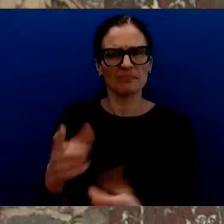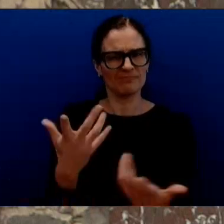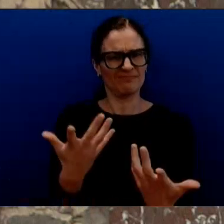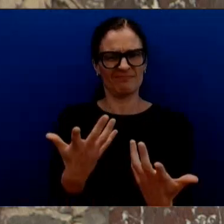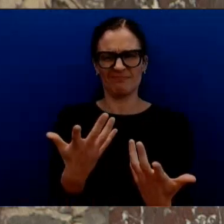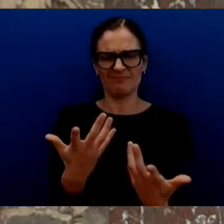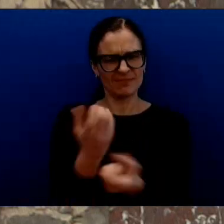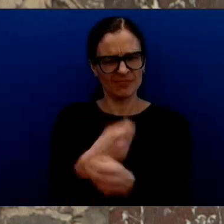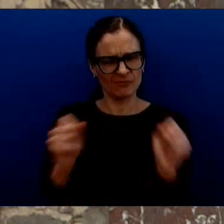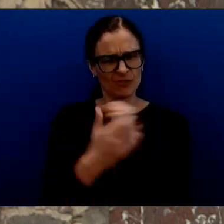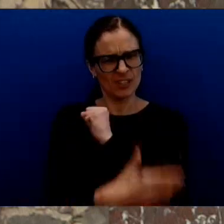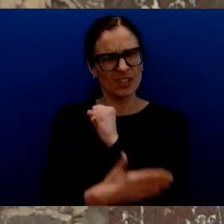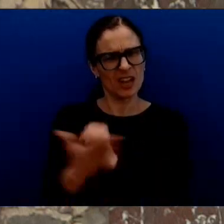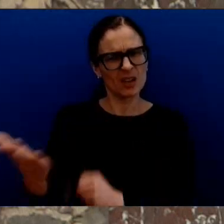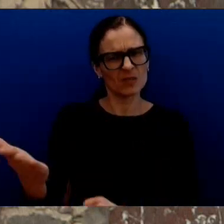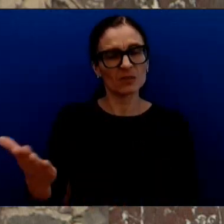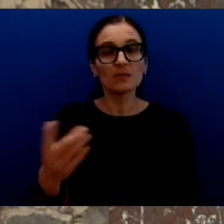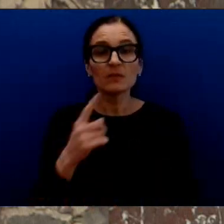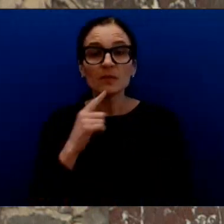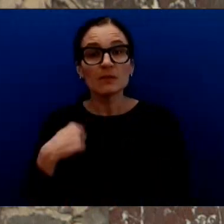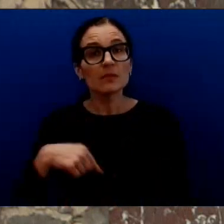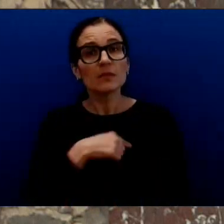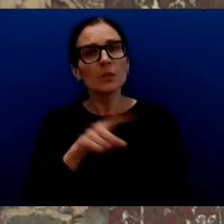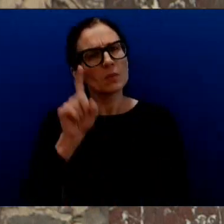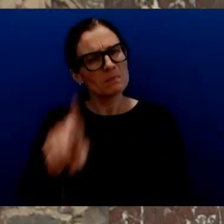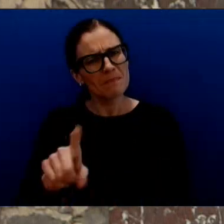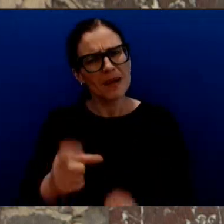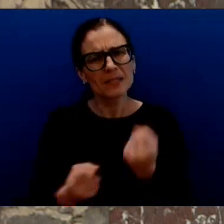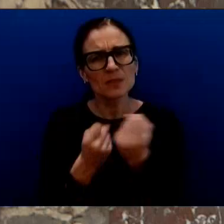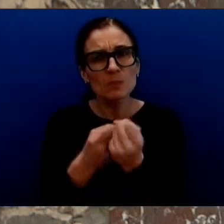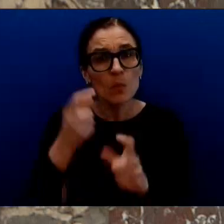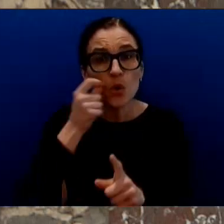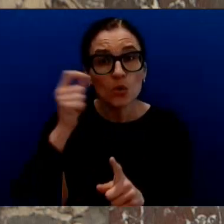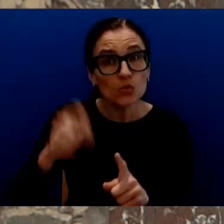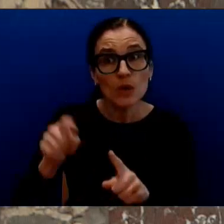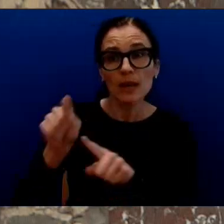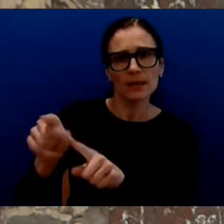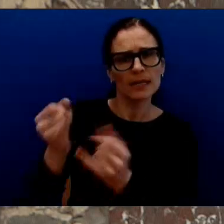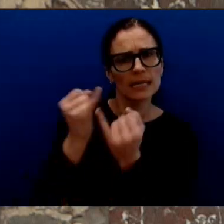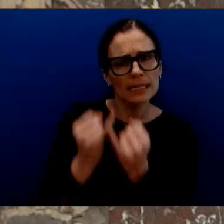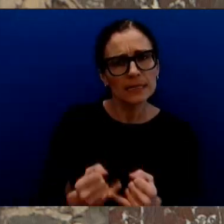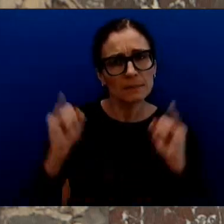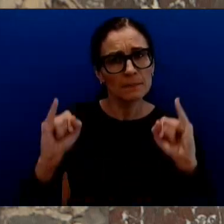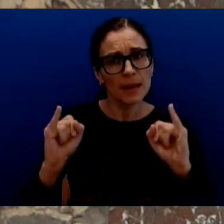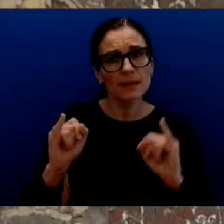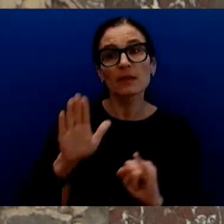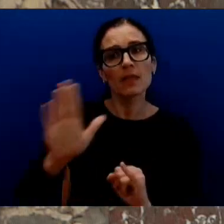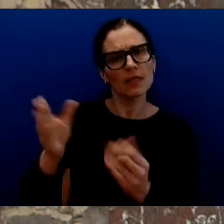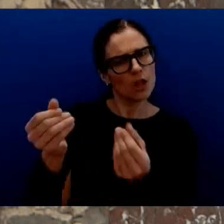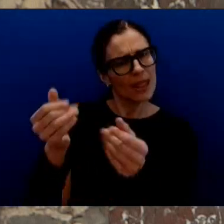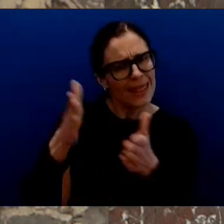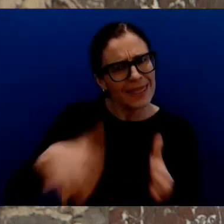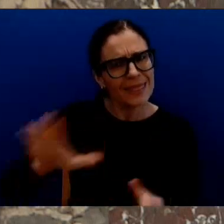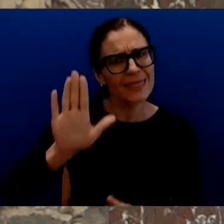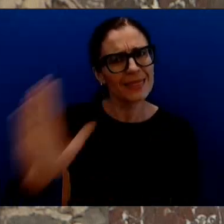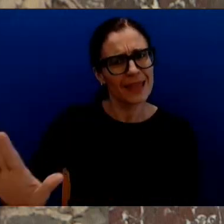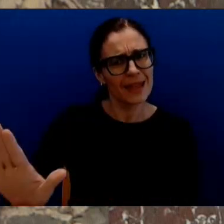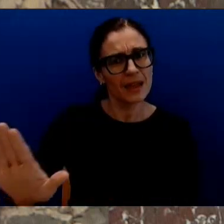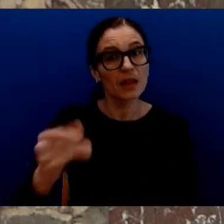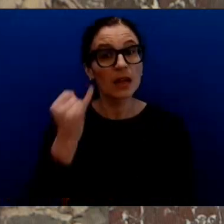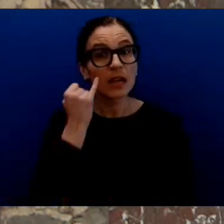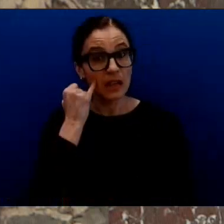sovereignty, and their territorial integrity. We are in a very dangerous place indeed if we allow bullies and dictators to run